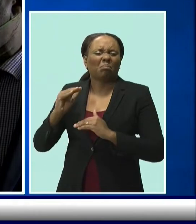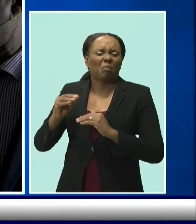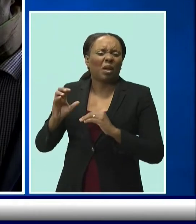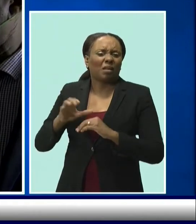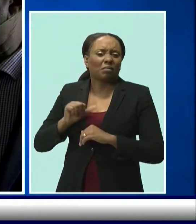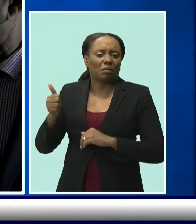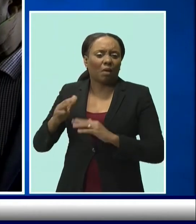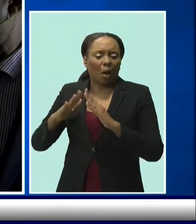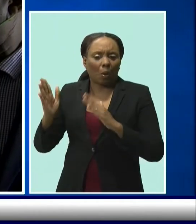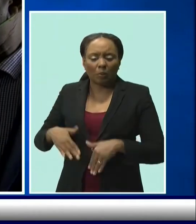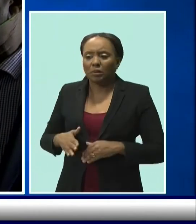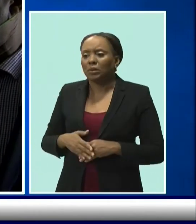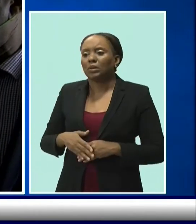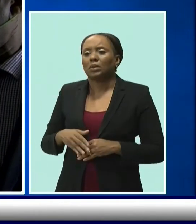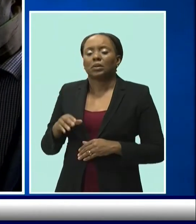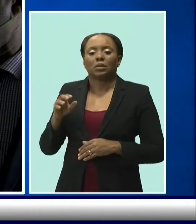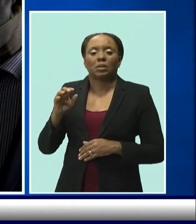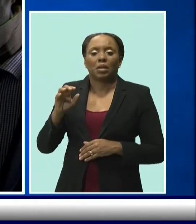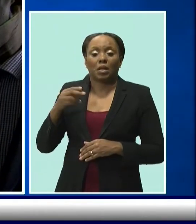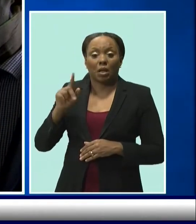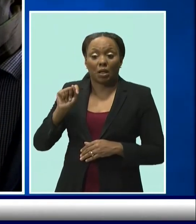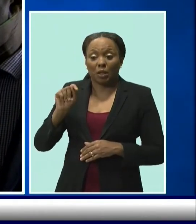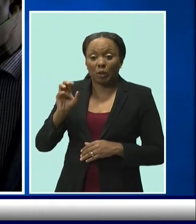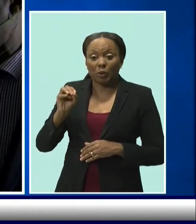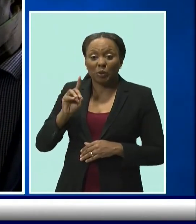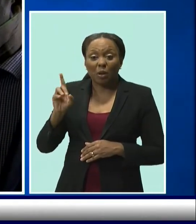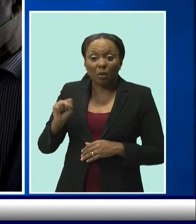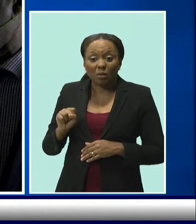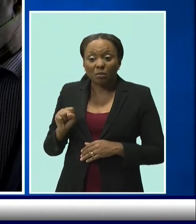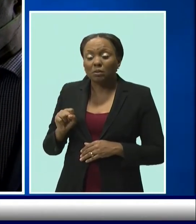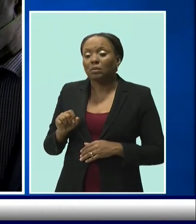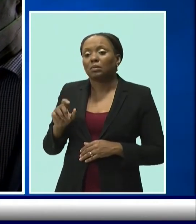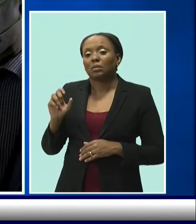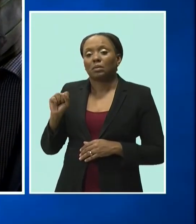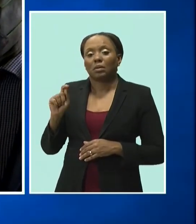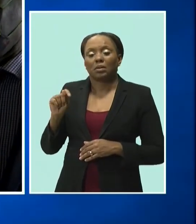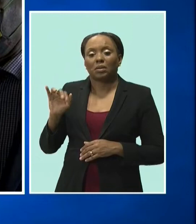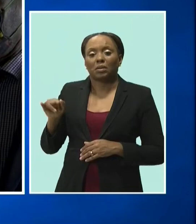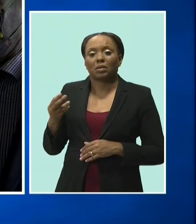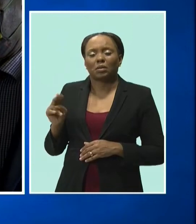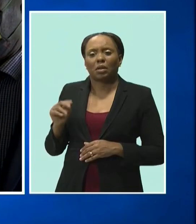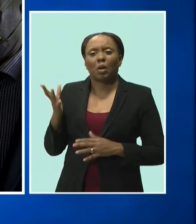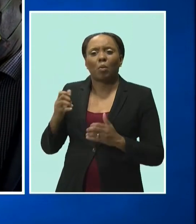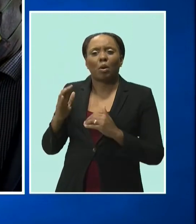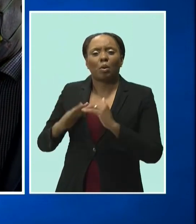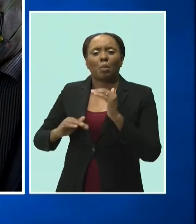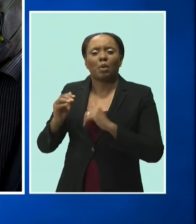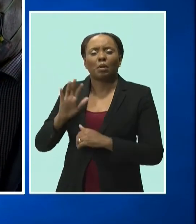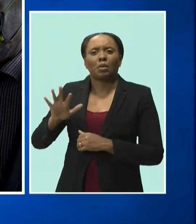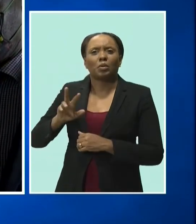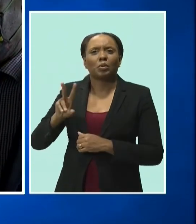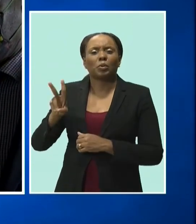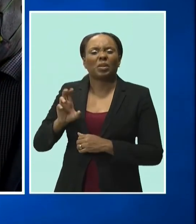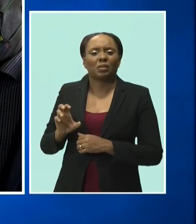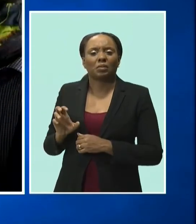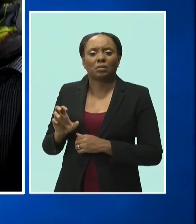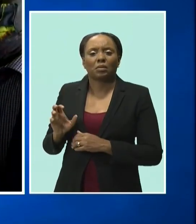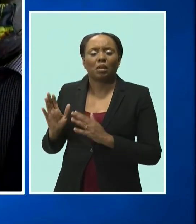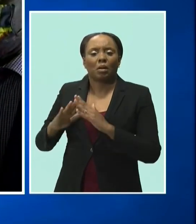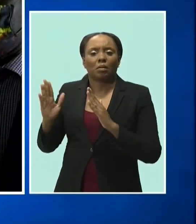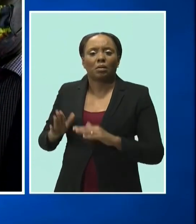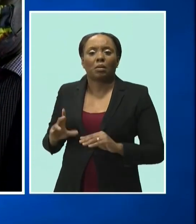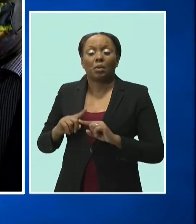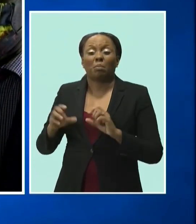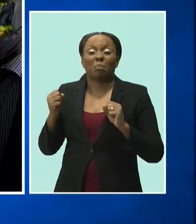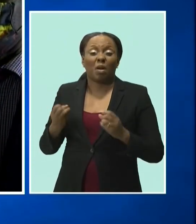as well at Todd's in the constituency of St. John to be able to do another, I think, 200 odd houses for Hope Direct. But there have been thousands